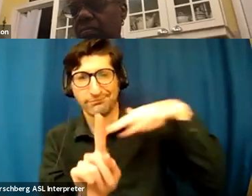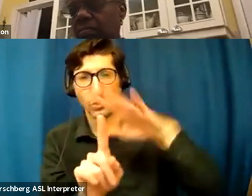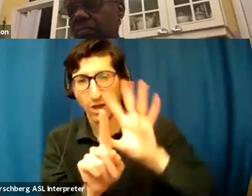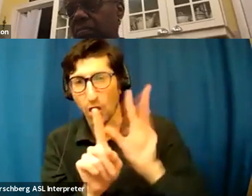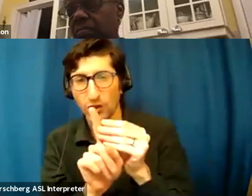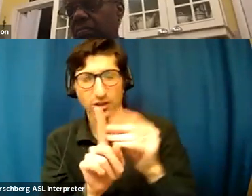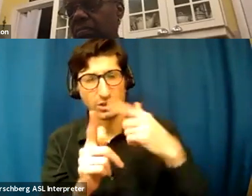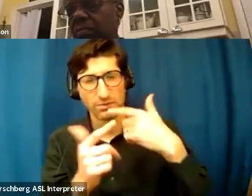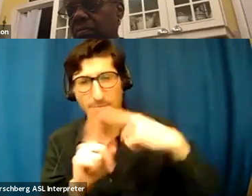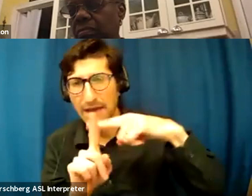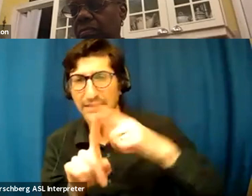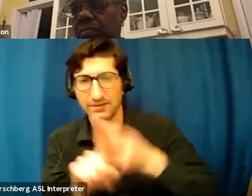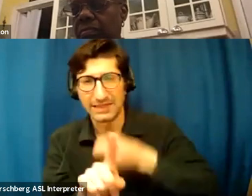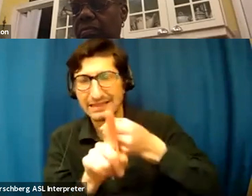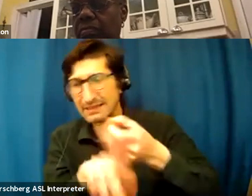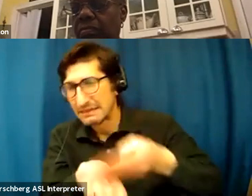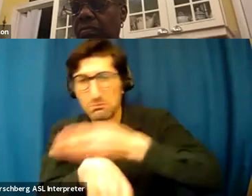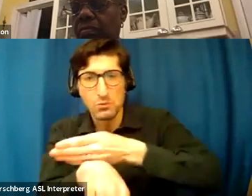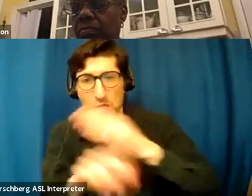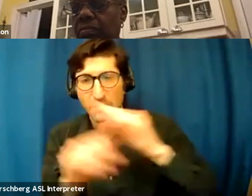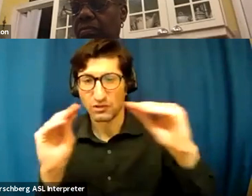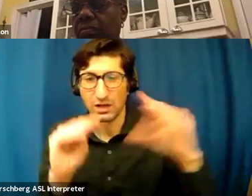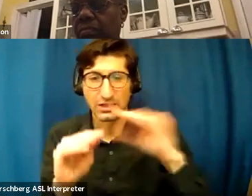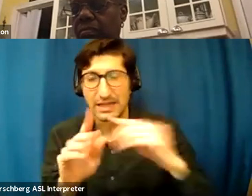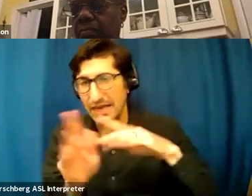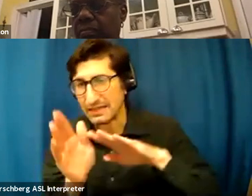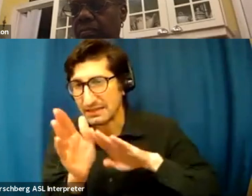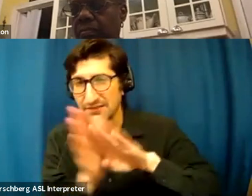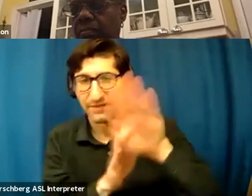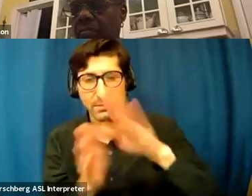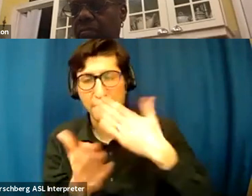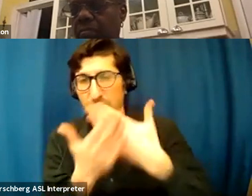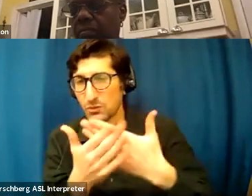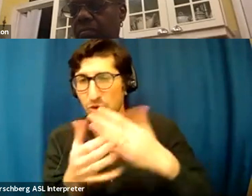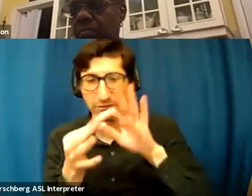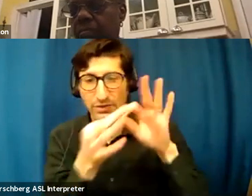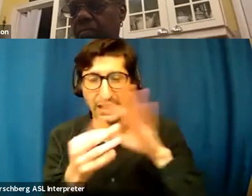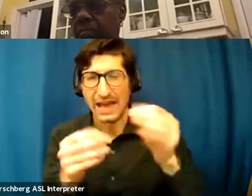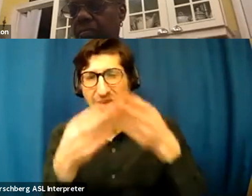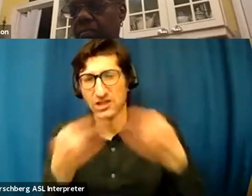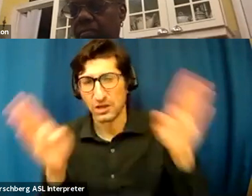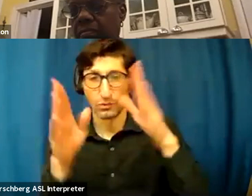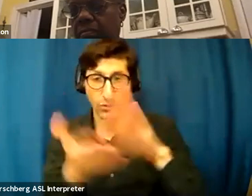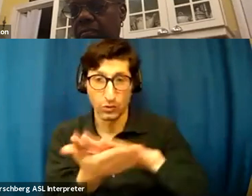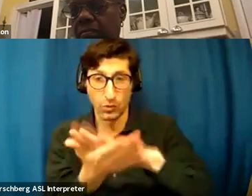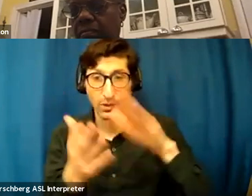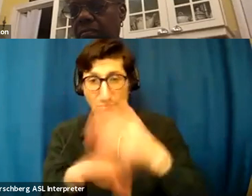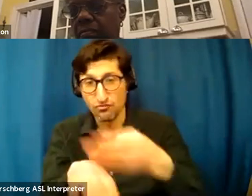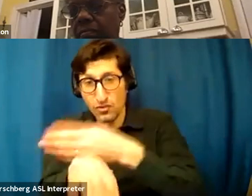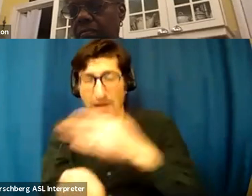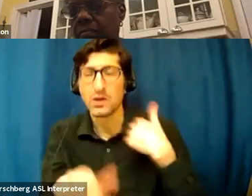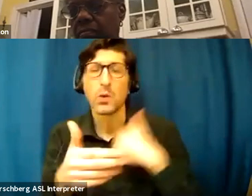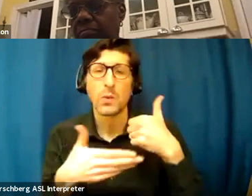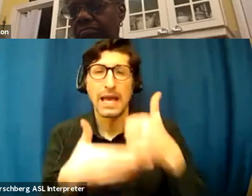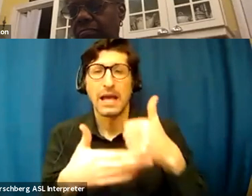impacting instruction, improving school relationships, and overall school improvement. We held our first restorative justice circle